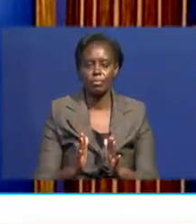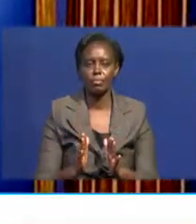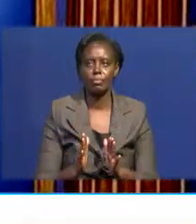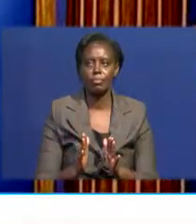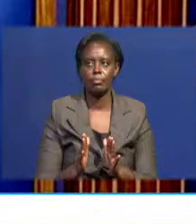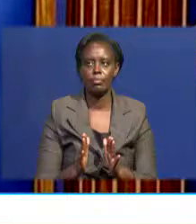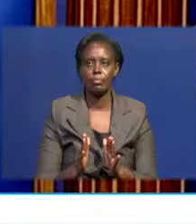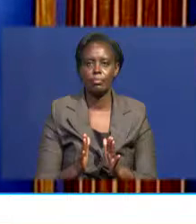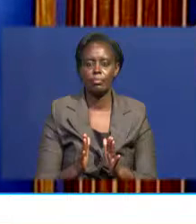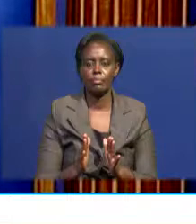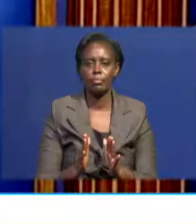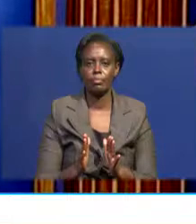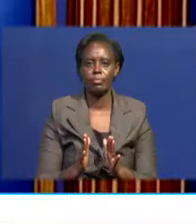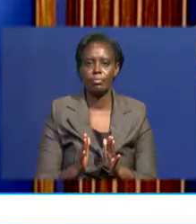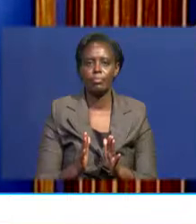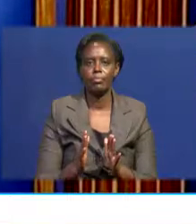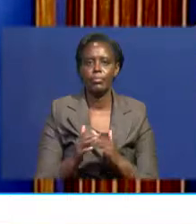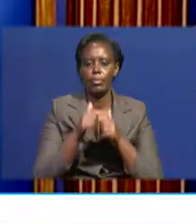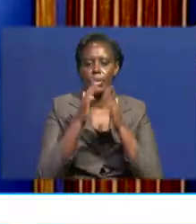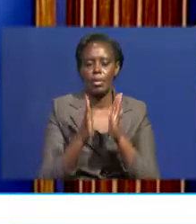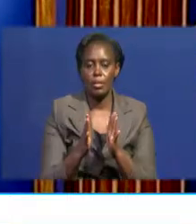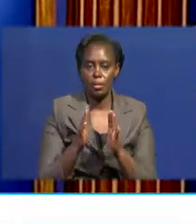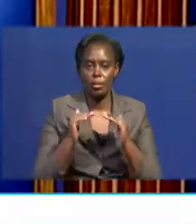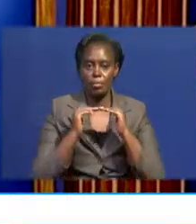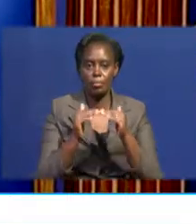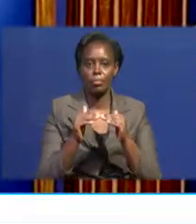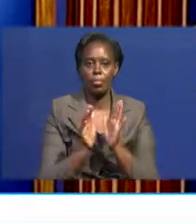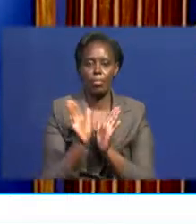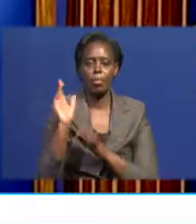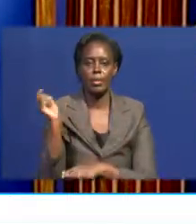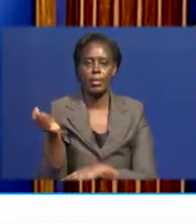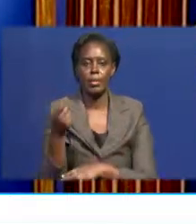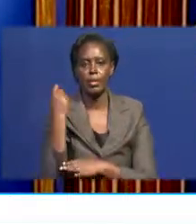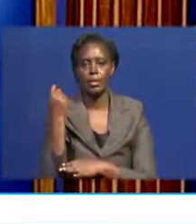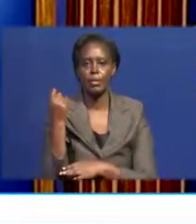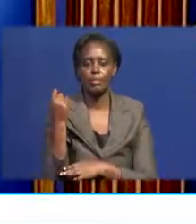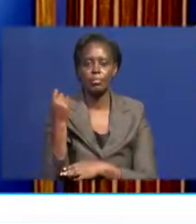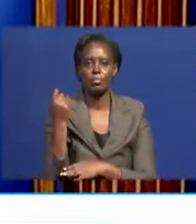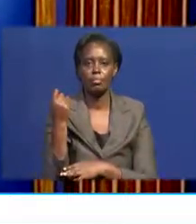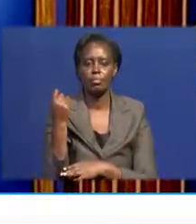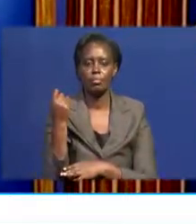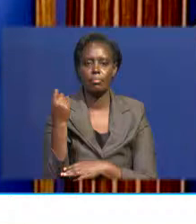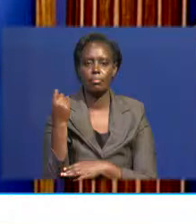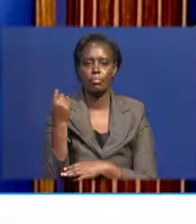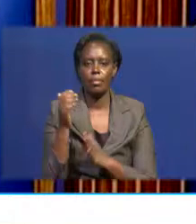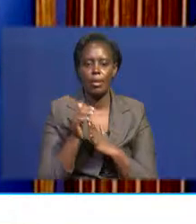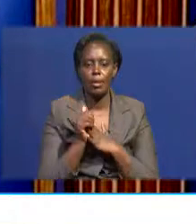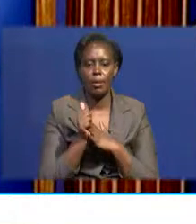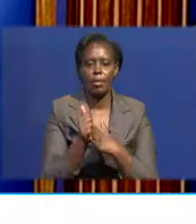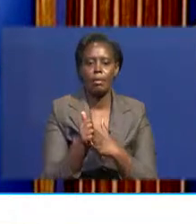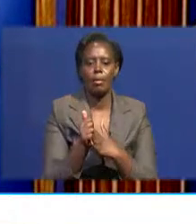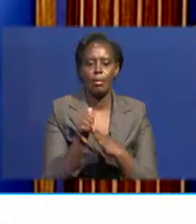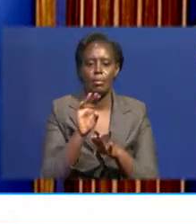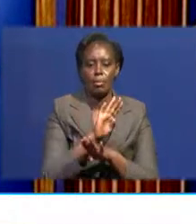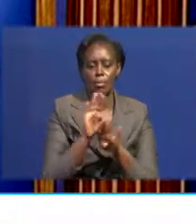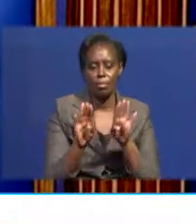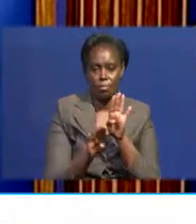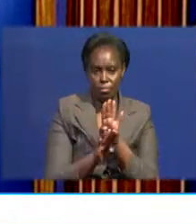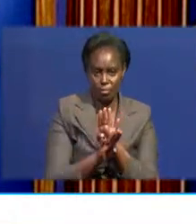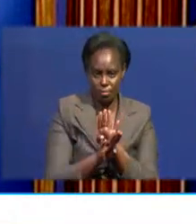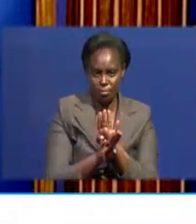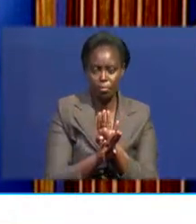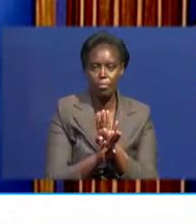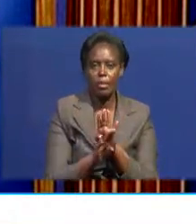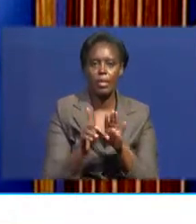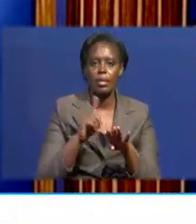whom you have been pleased to call to leadership positions in this republic. We seek guidance to treat and consider all matters that shall come under